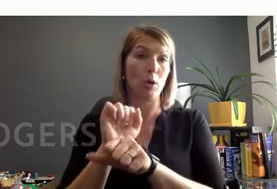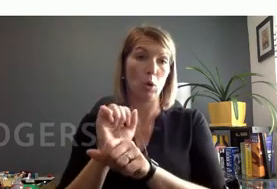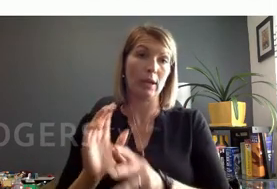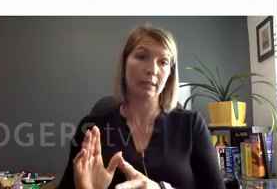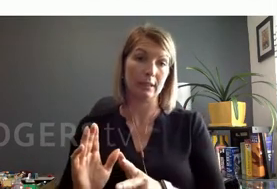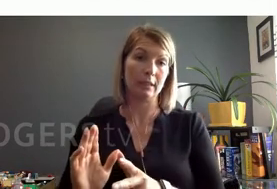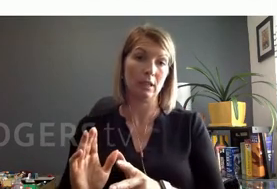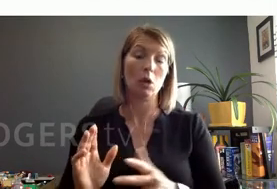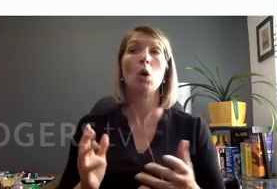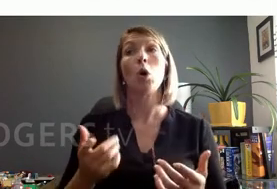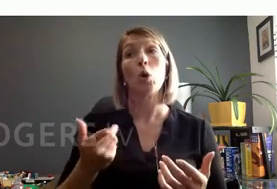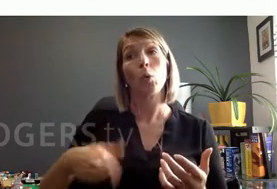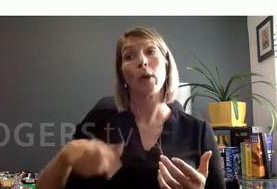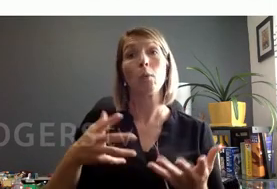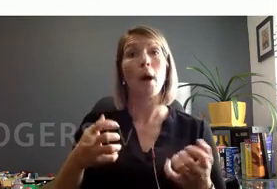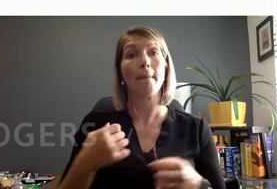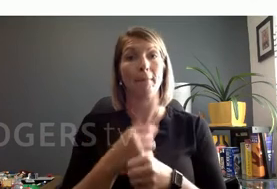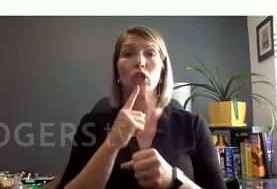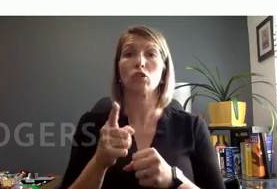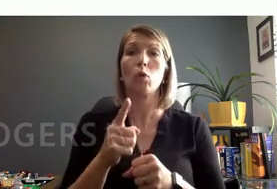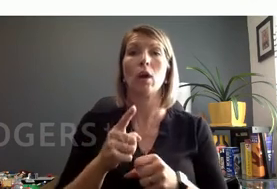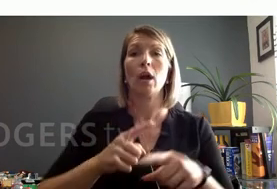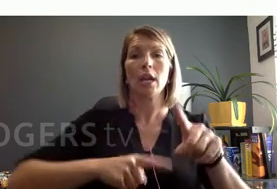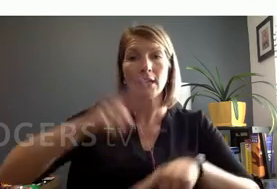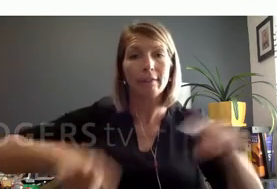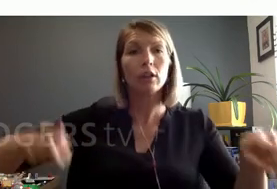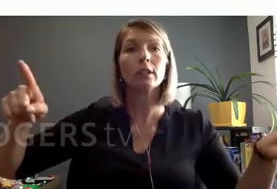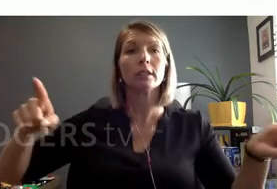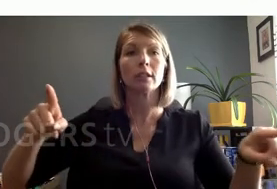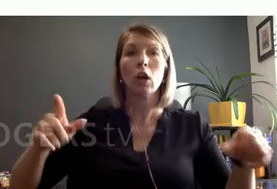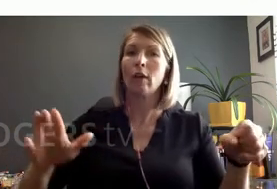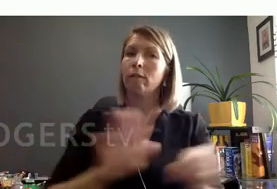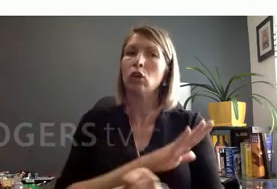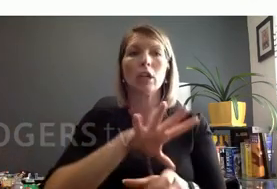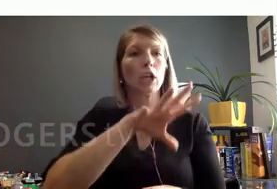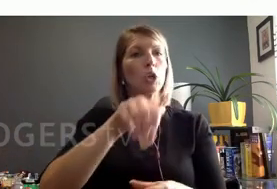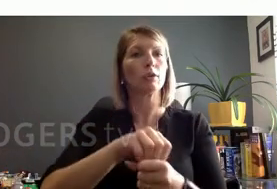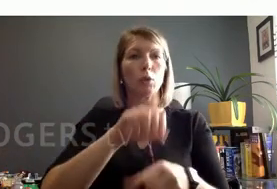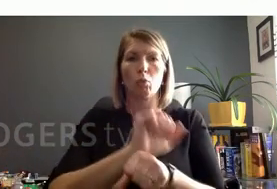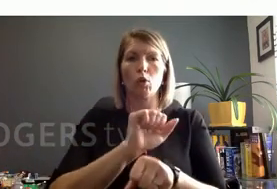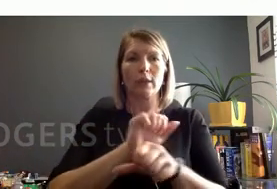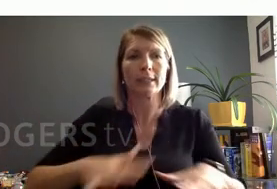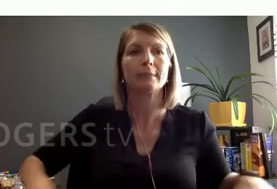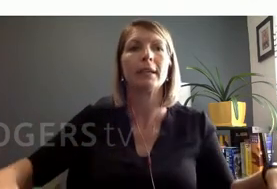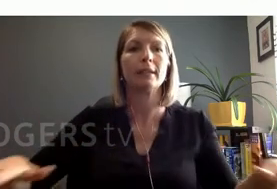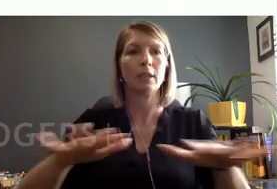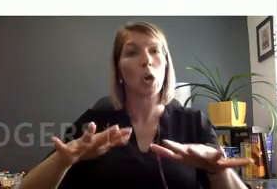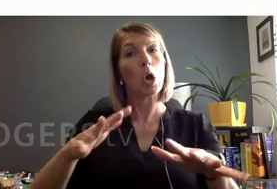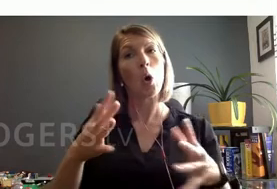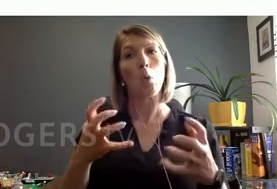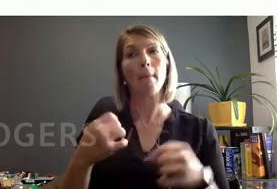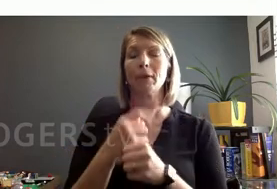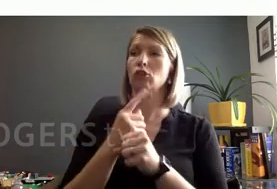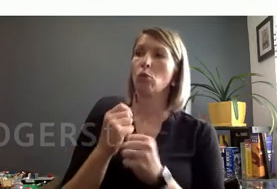we've got diverse, inclusive workspaces. You want everyone to reach their full potential. And what I found and what